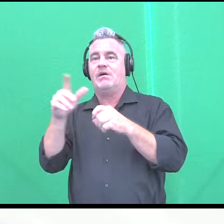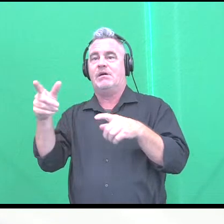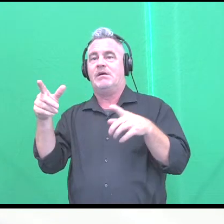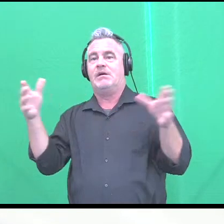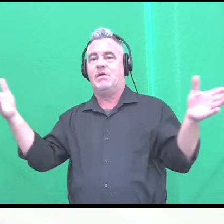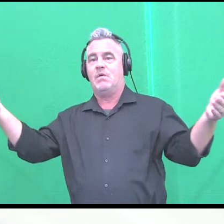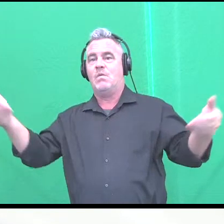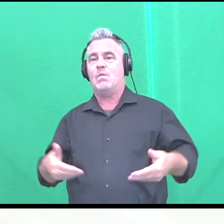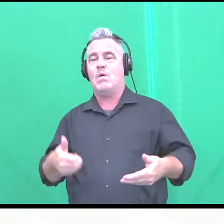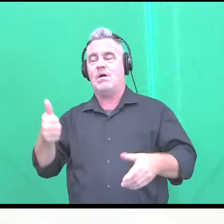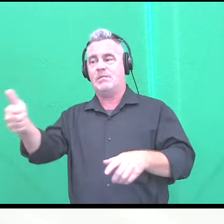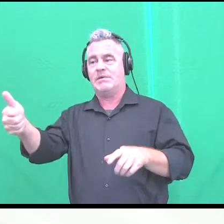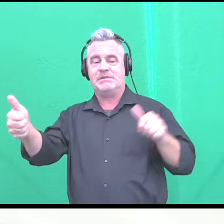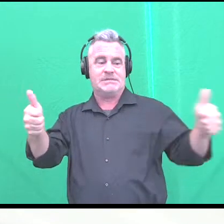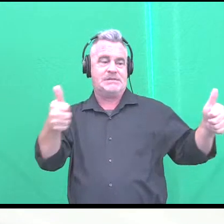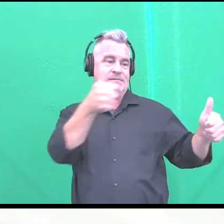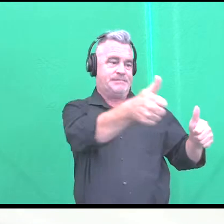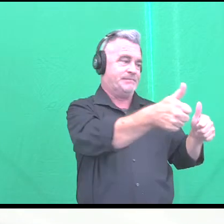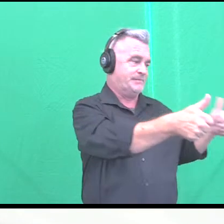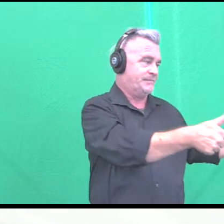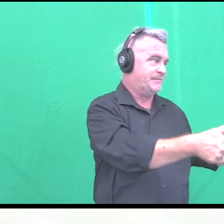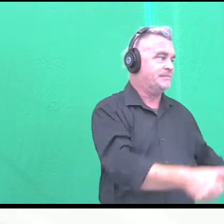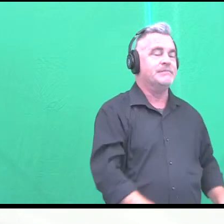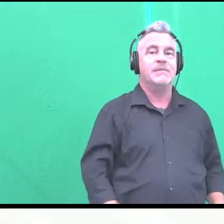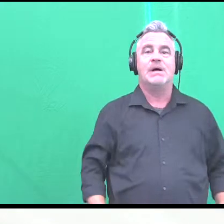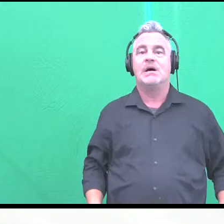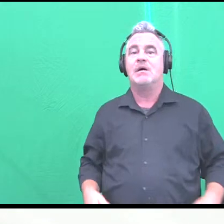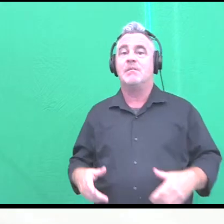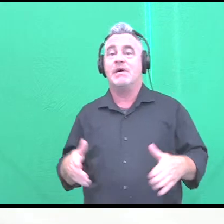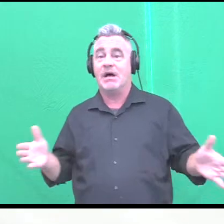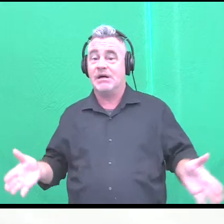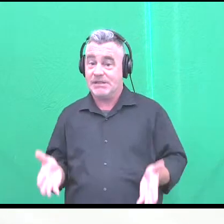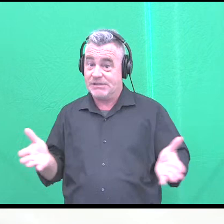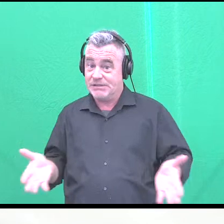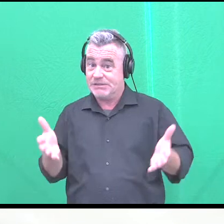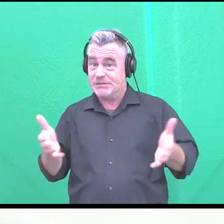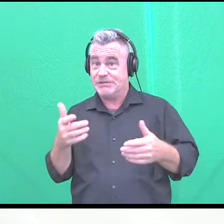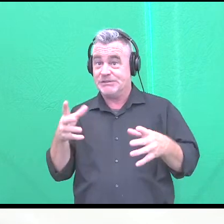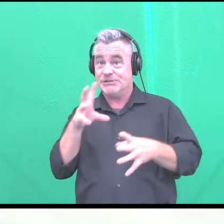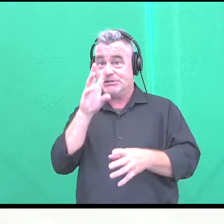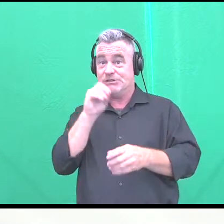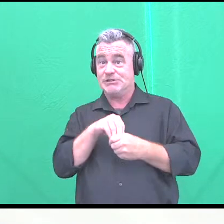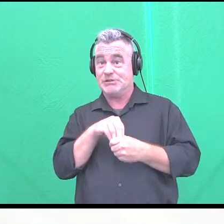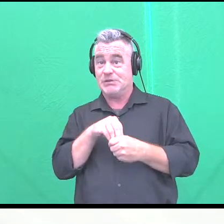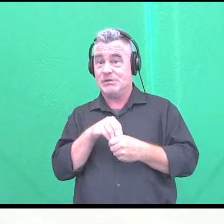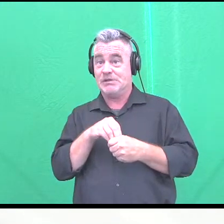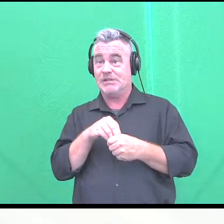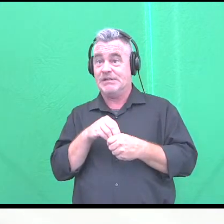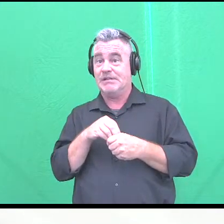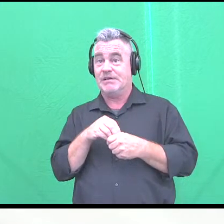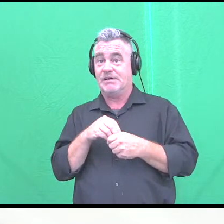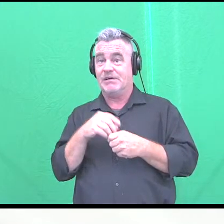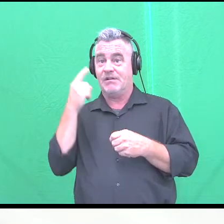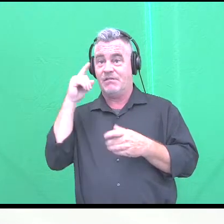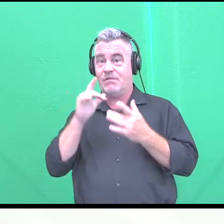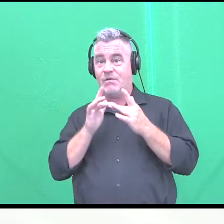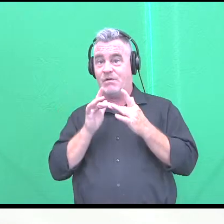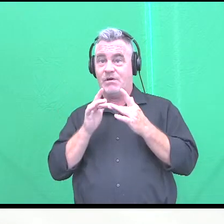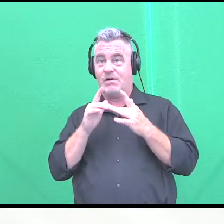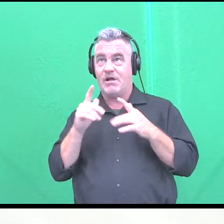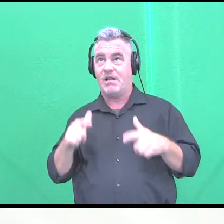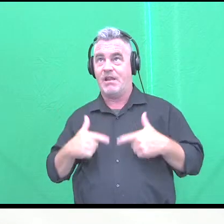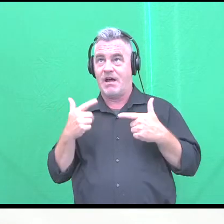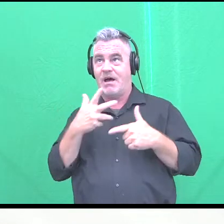welcome each other back to the school year. But I encourage everyone to join us for what is going to be a very creative live